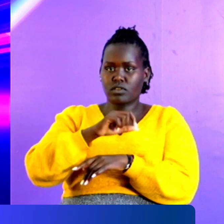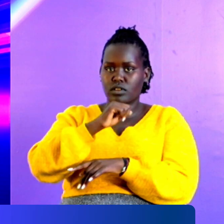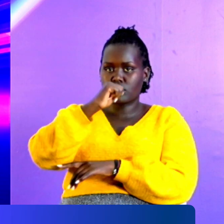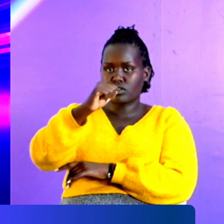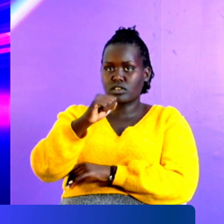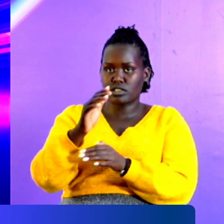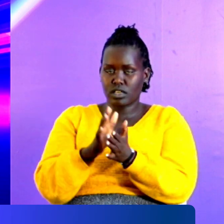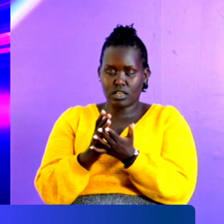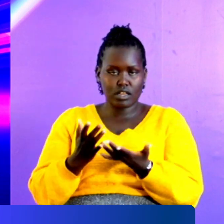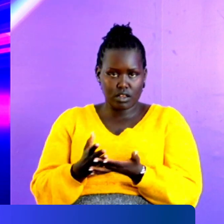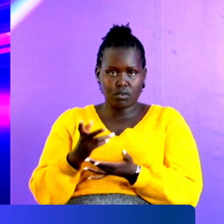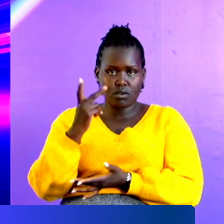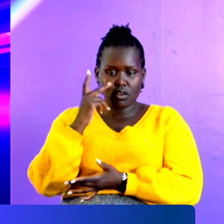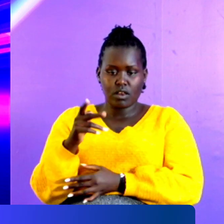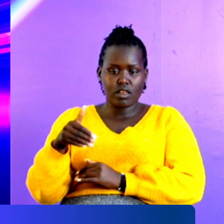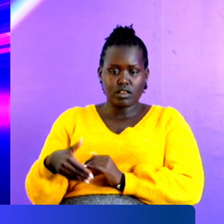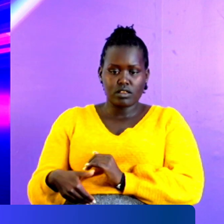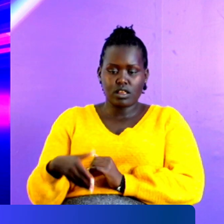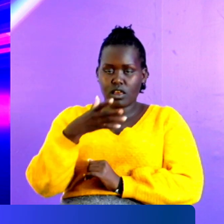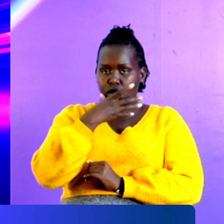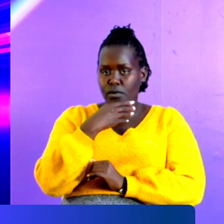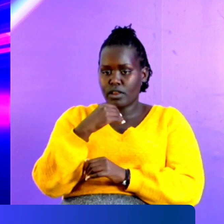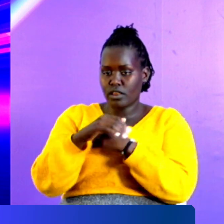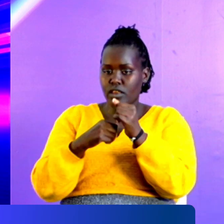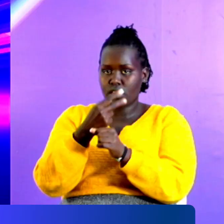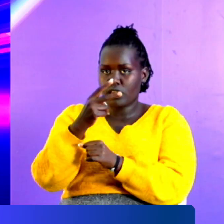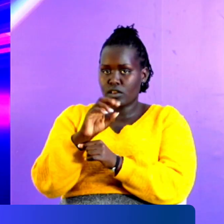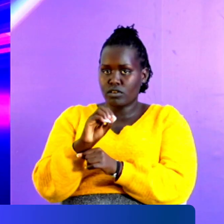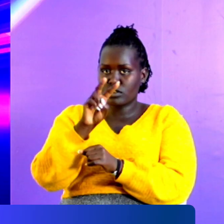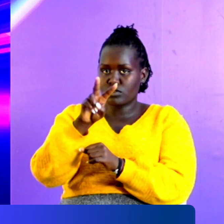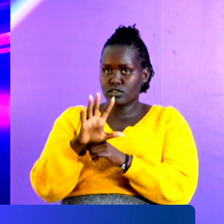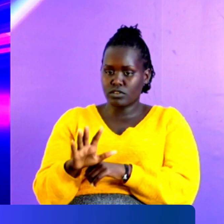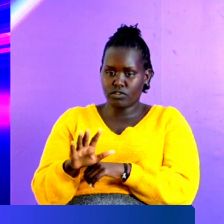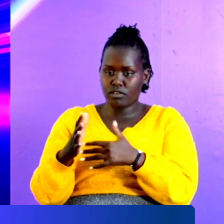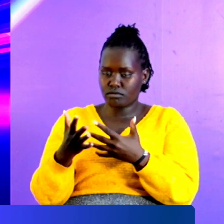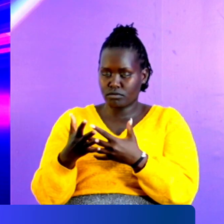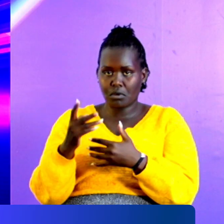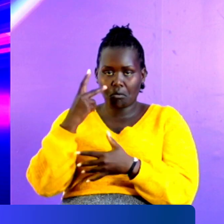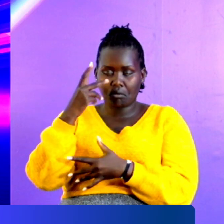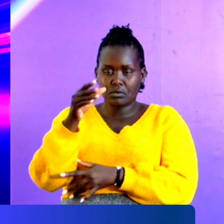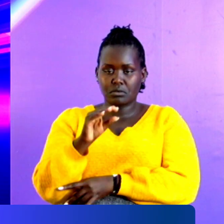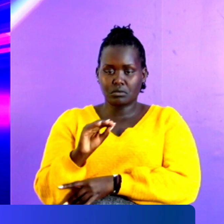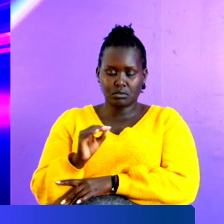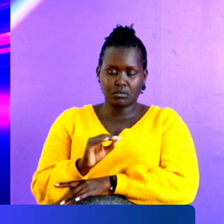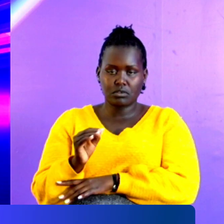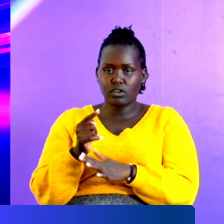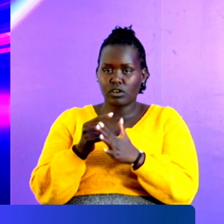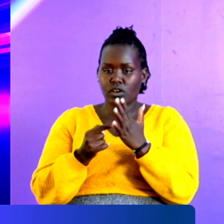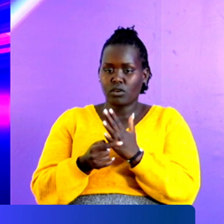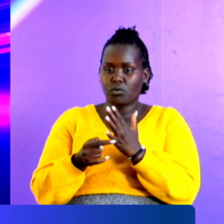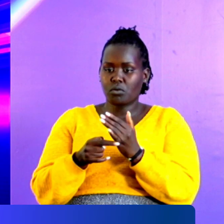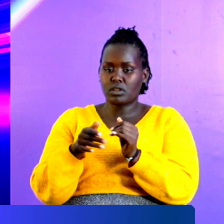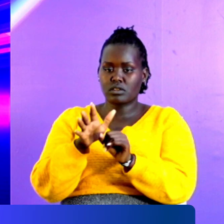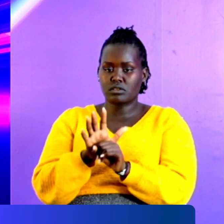we see hope in these young men. 2025, nowhere to be seen. What is